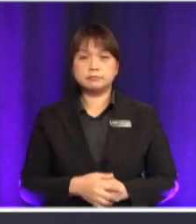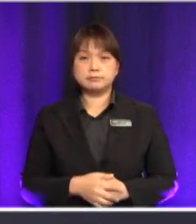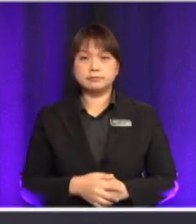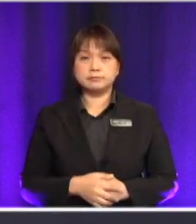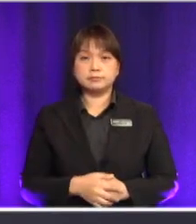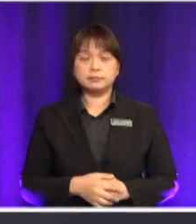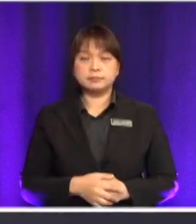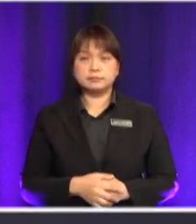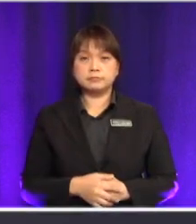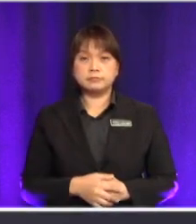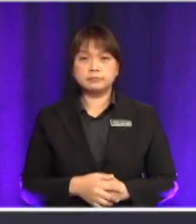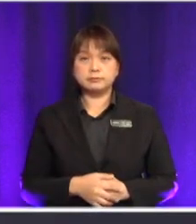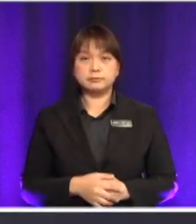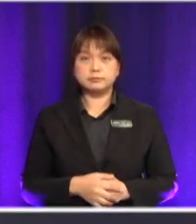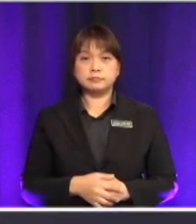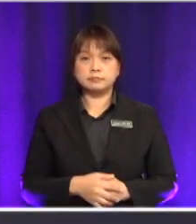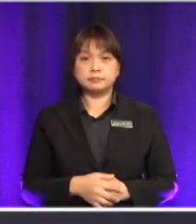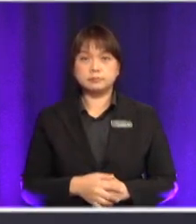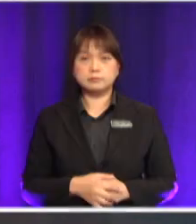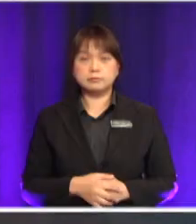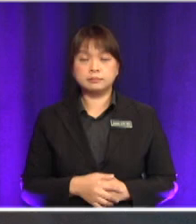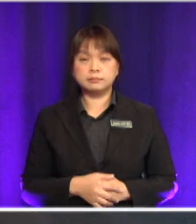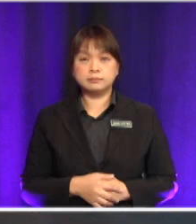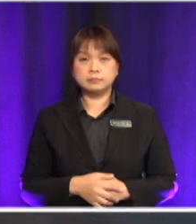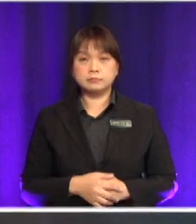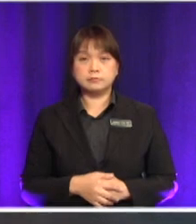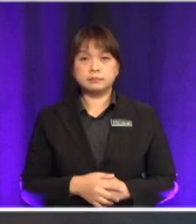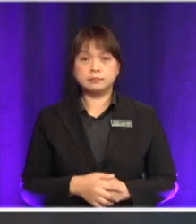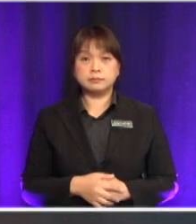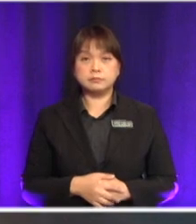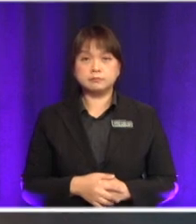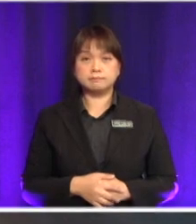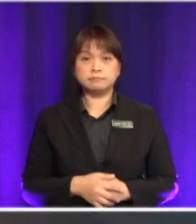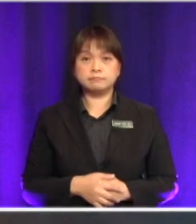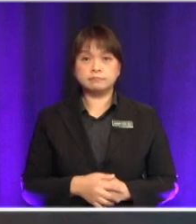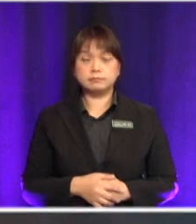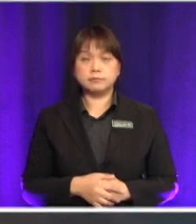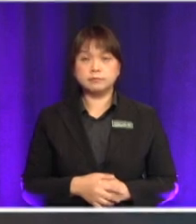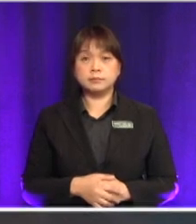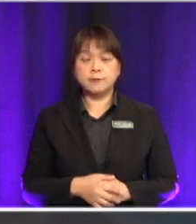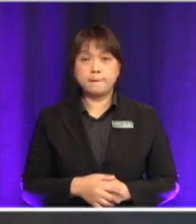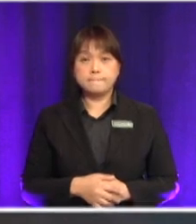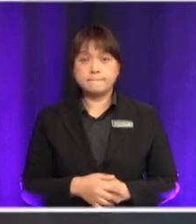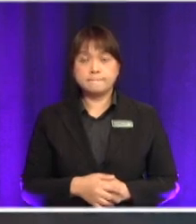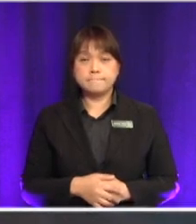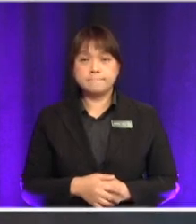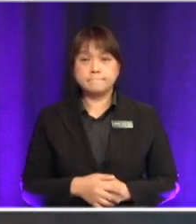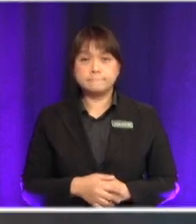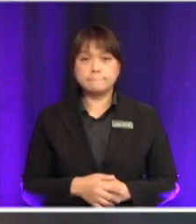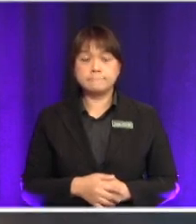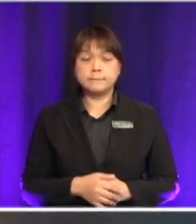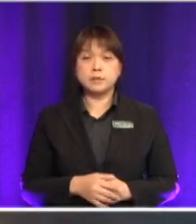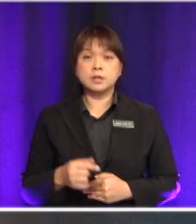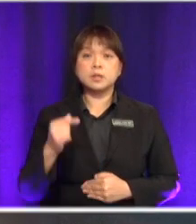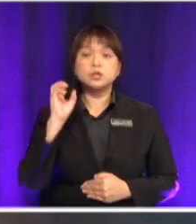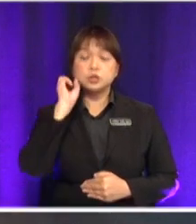going around. That's exactly right. So there's a debate about it. Should we be watching people all the